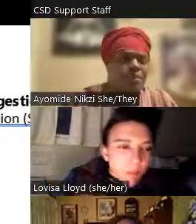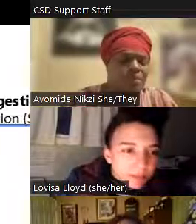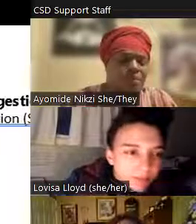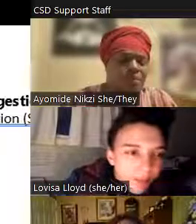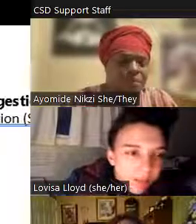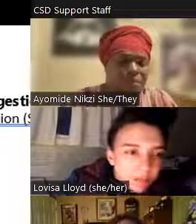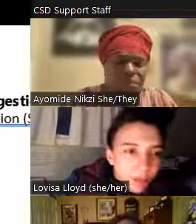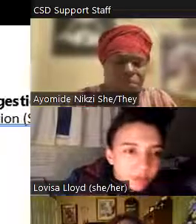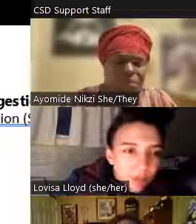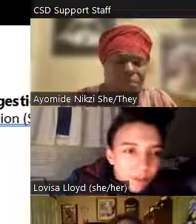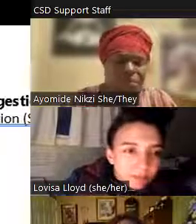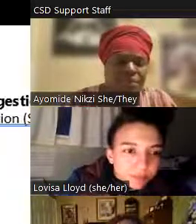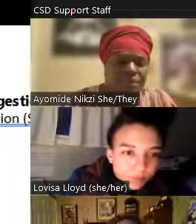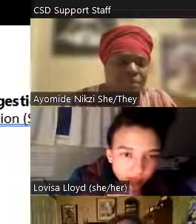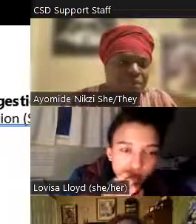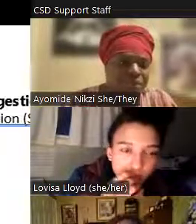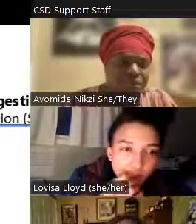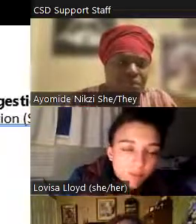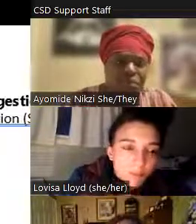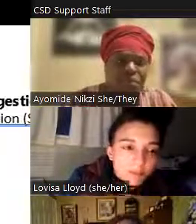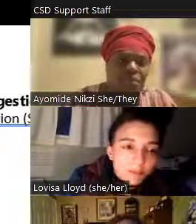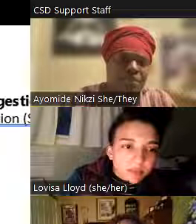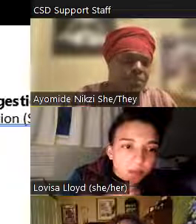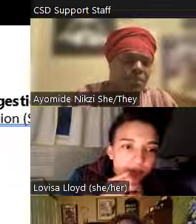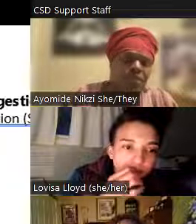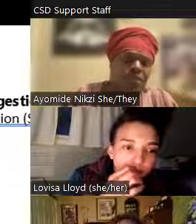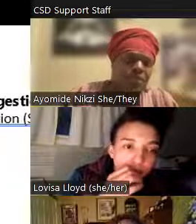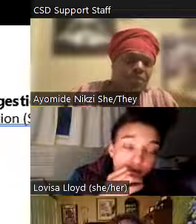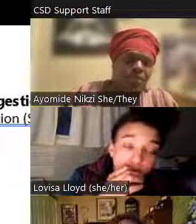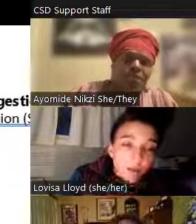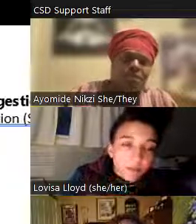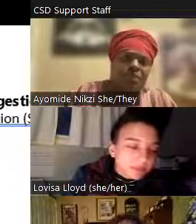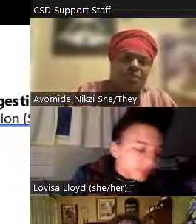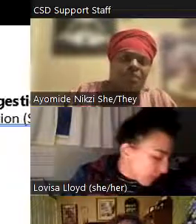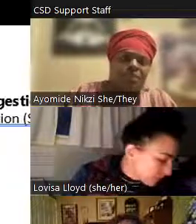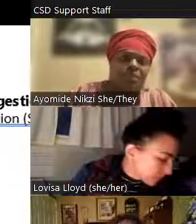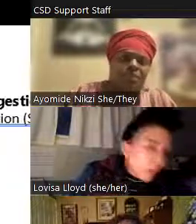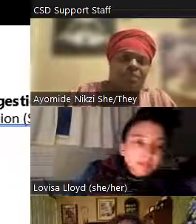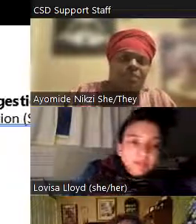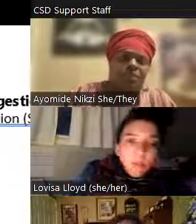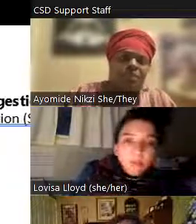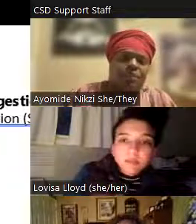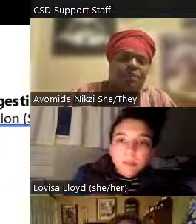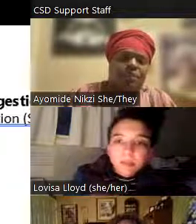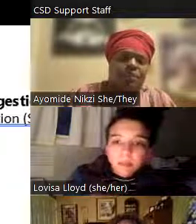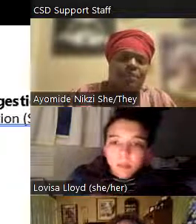The magic of wordsmithing. It's a true art. Perfect. That's good, actually. I like